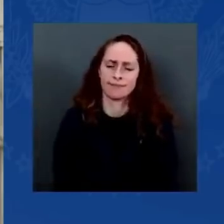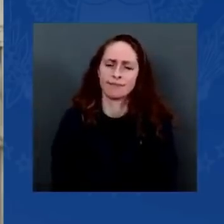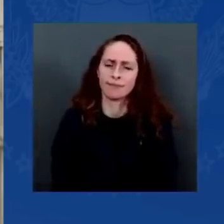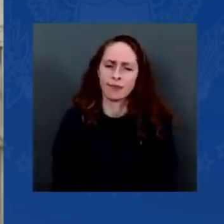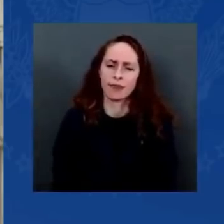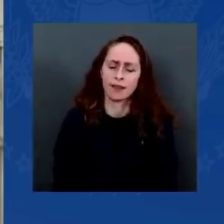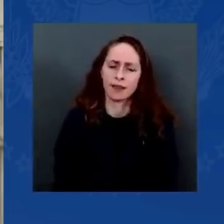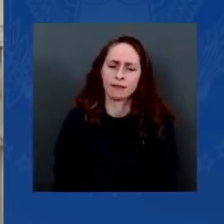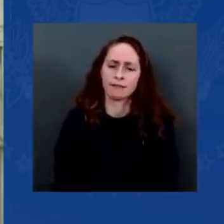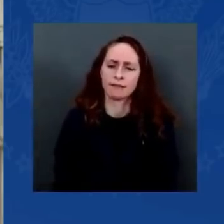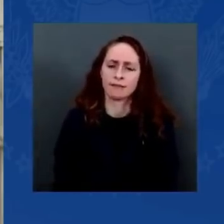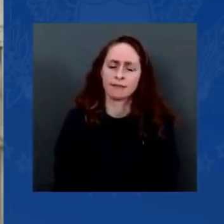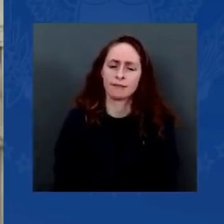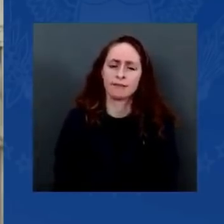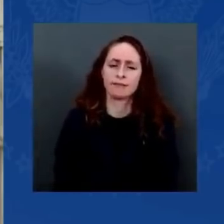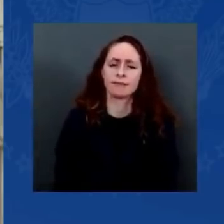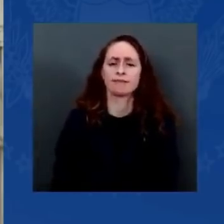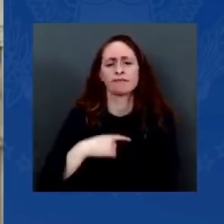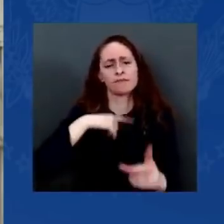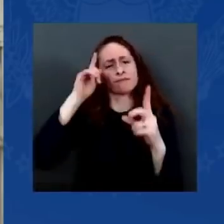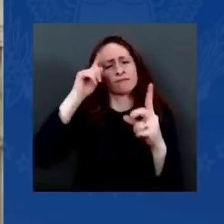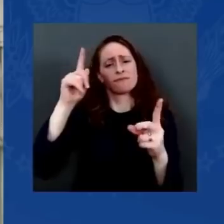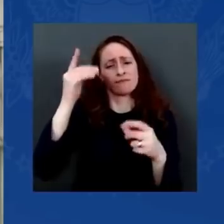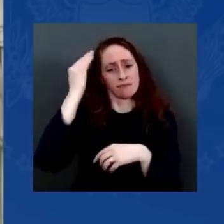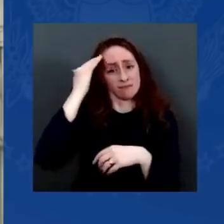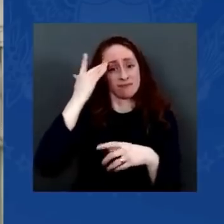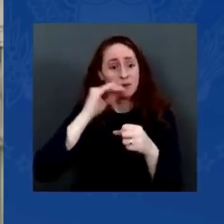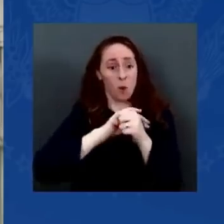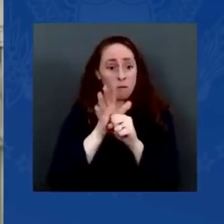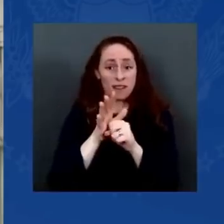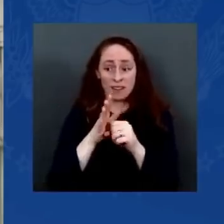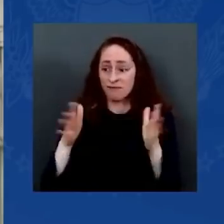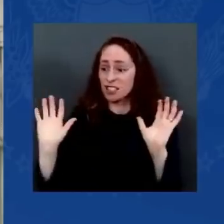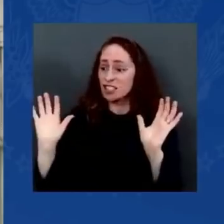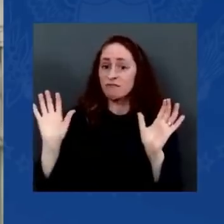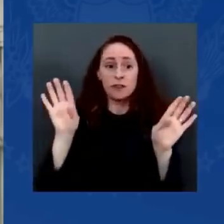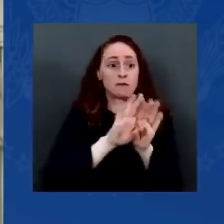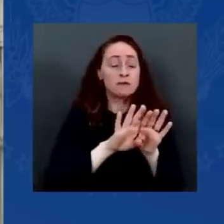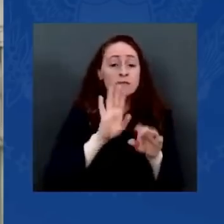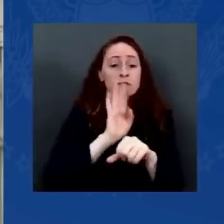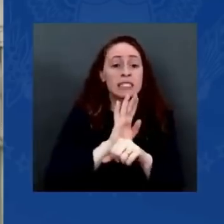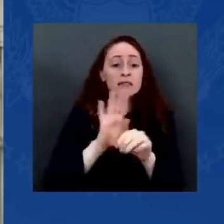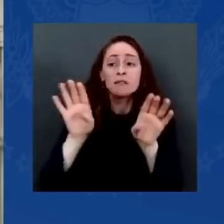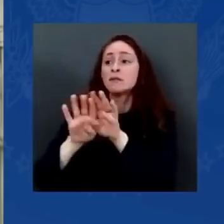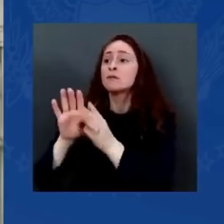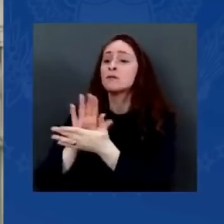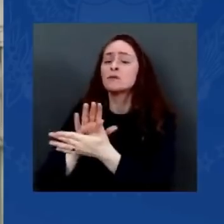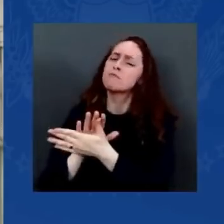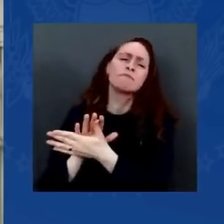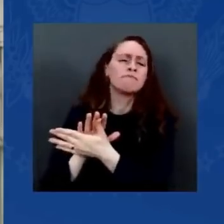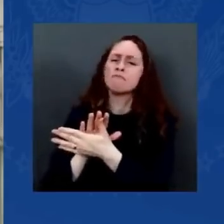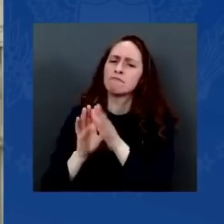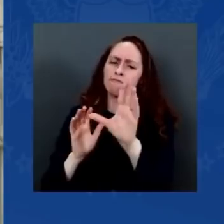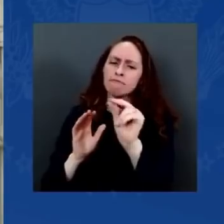week, the federal court reinstated my administration's vaccination or test. The vaccination or test rule